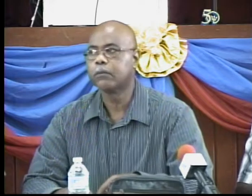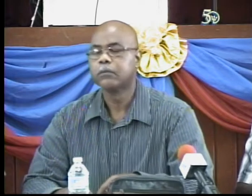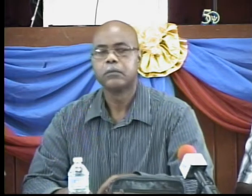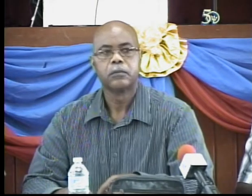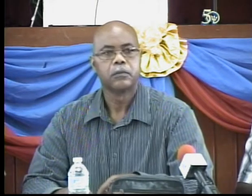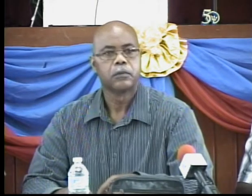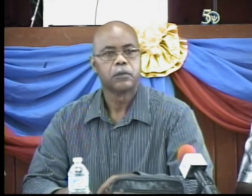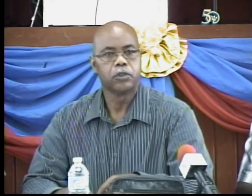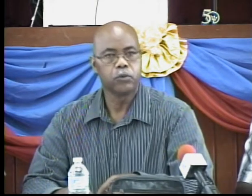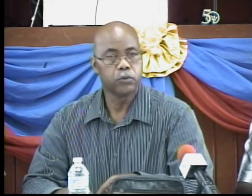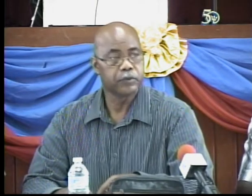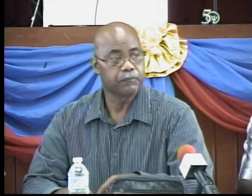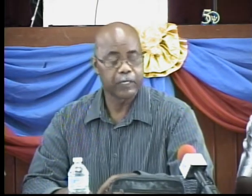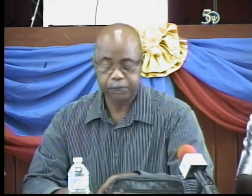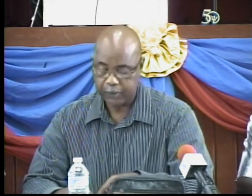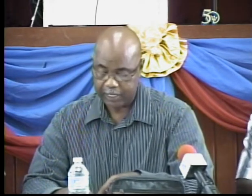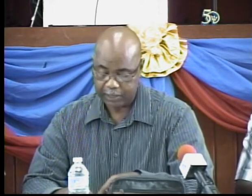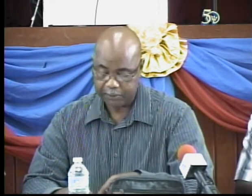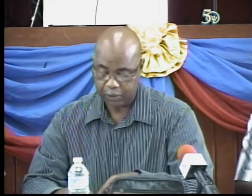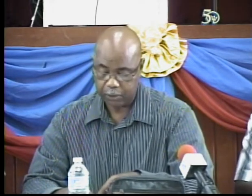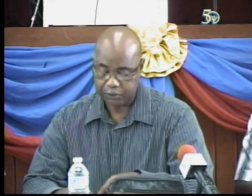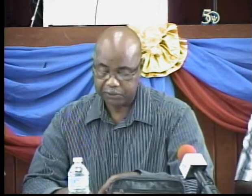people use